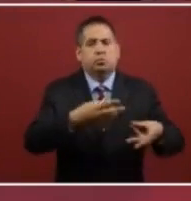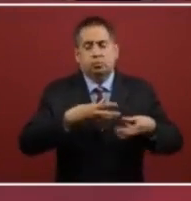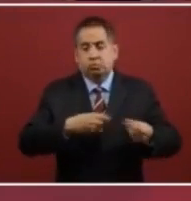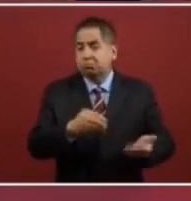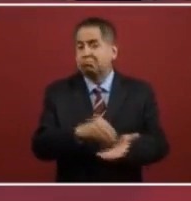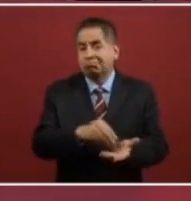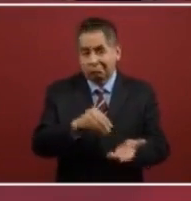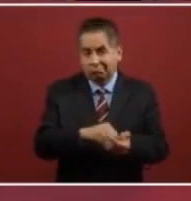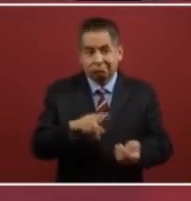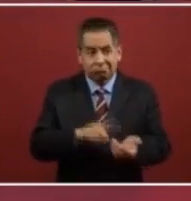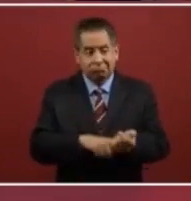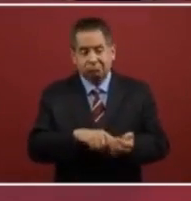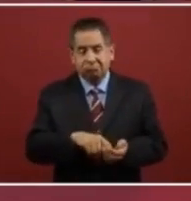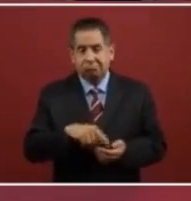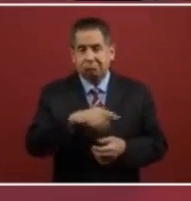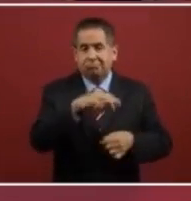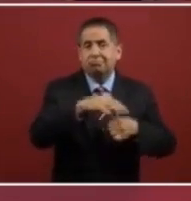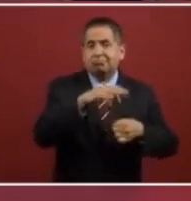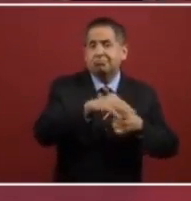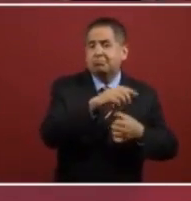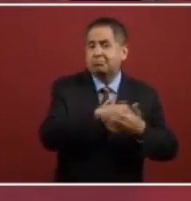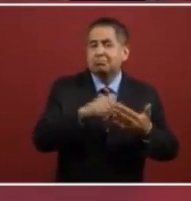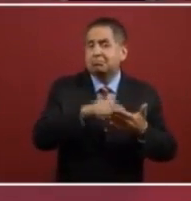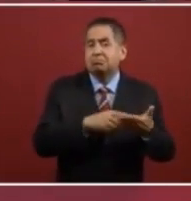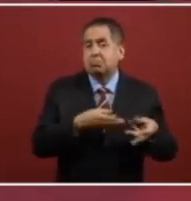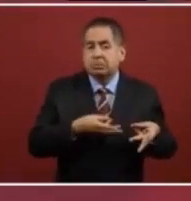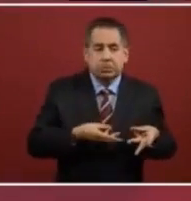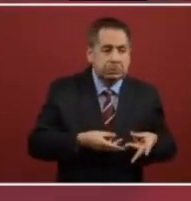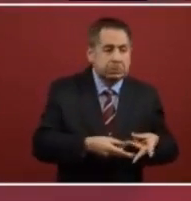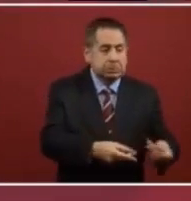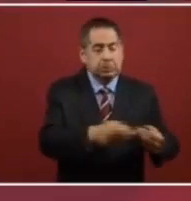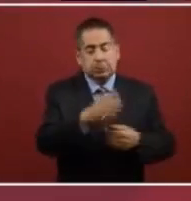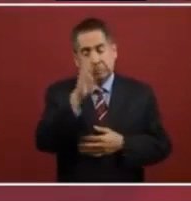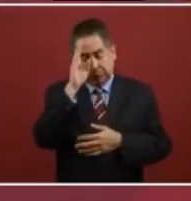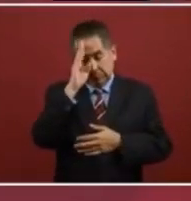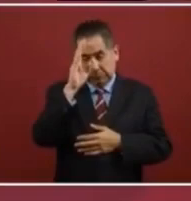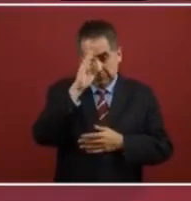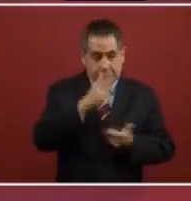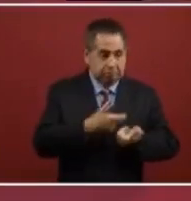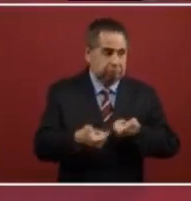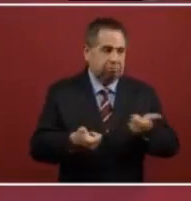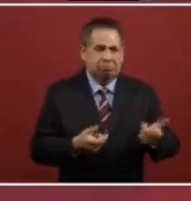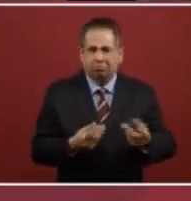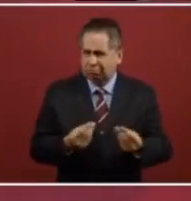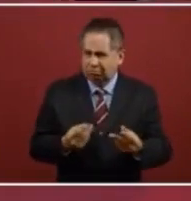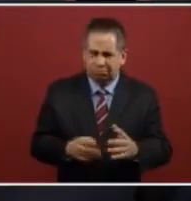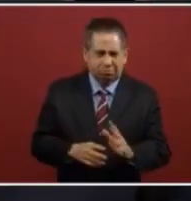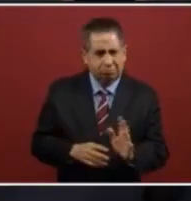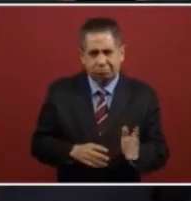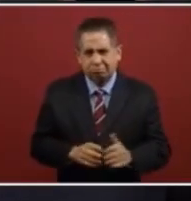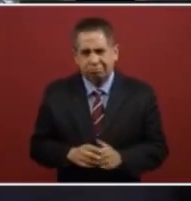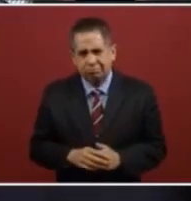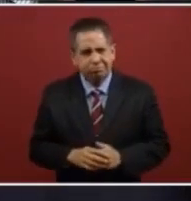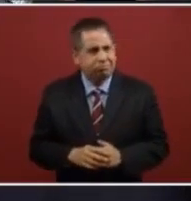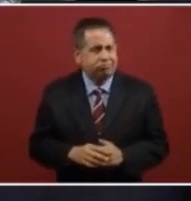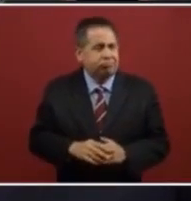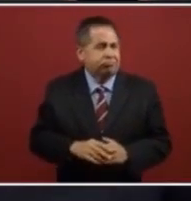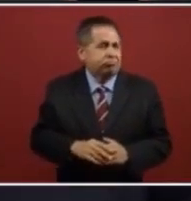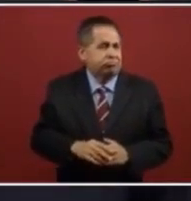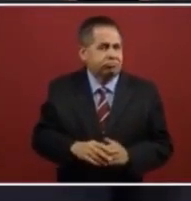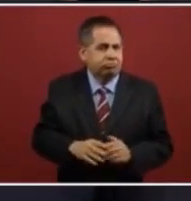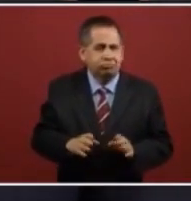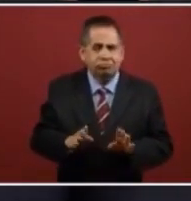Sigue too much money that was being Significando spent on mucho the gasto electoral process en mantener todos estos aparatos. to maintain Es que all these como